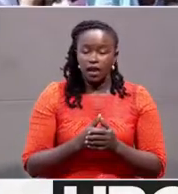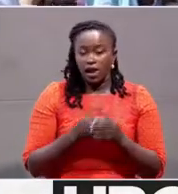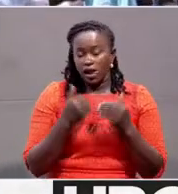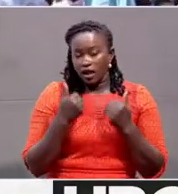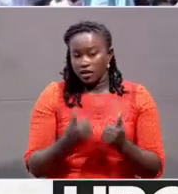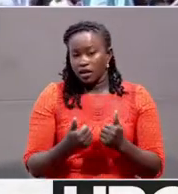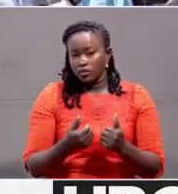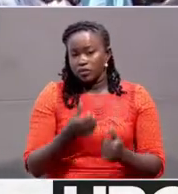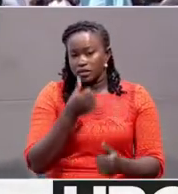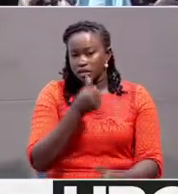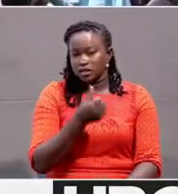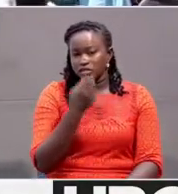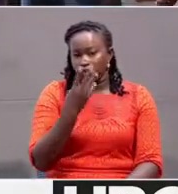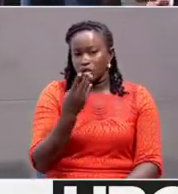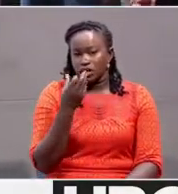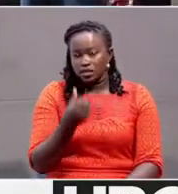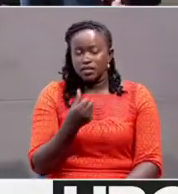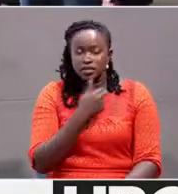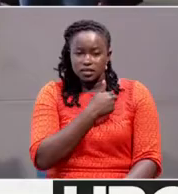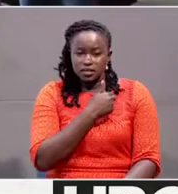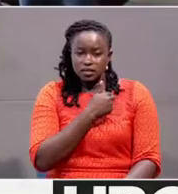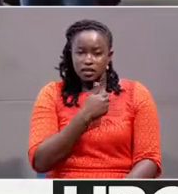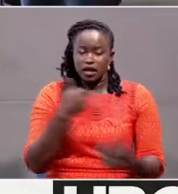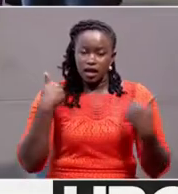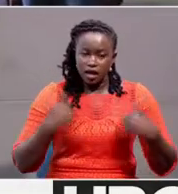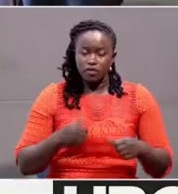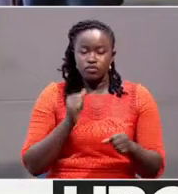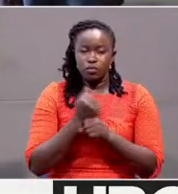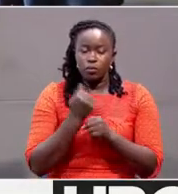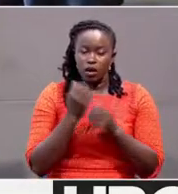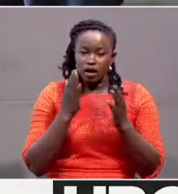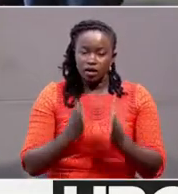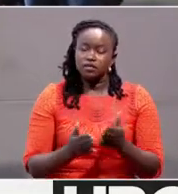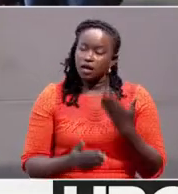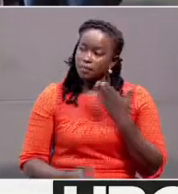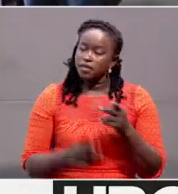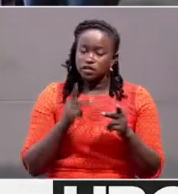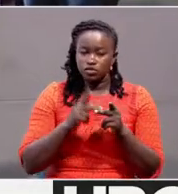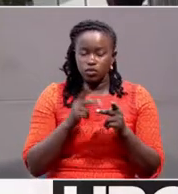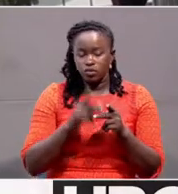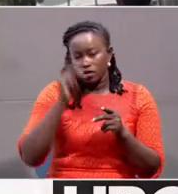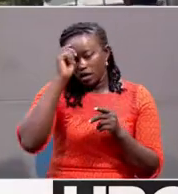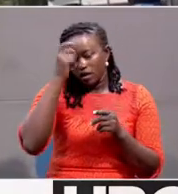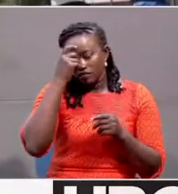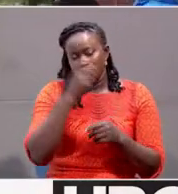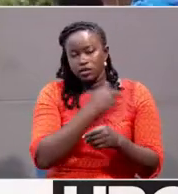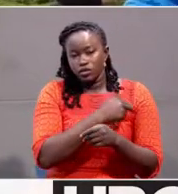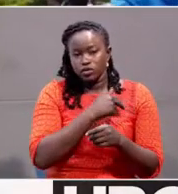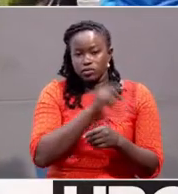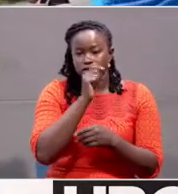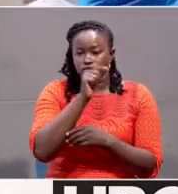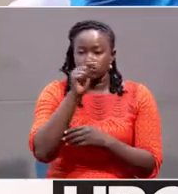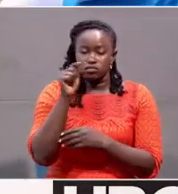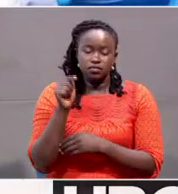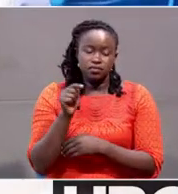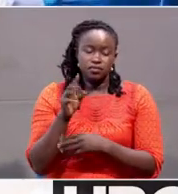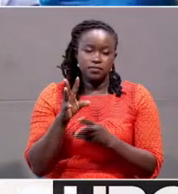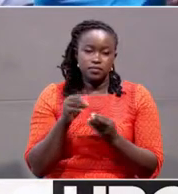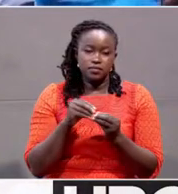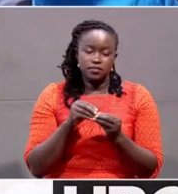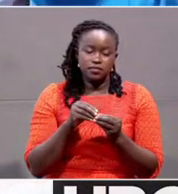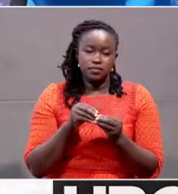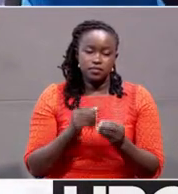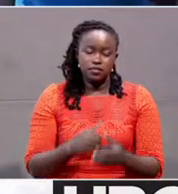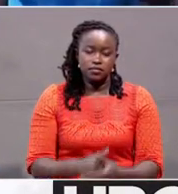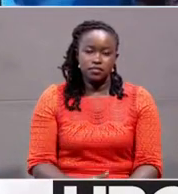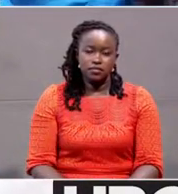about 646 health workers in government facilities. Story compiled by Katia Tuzarirwe for UBC